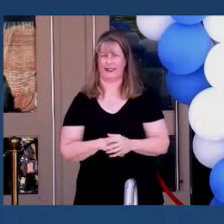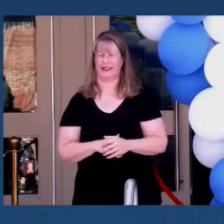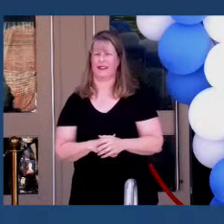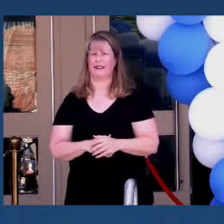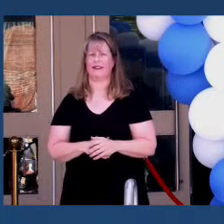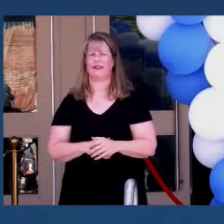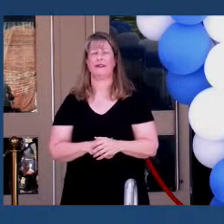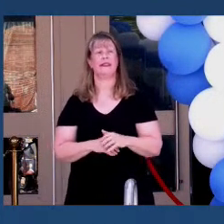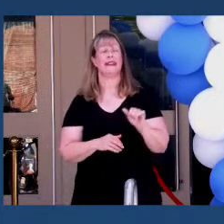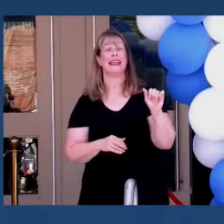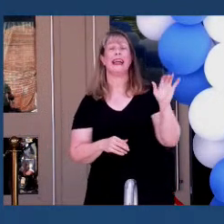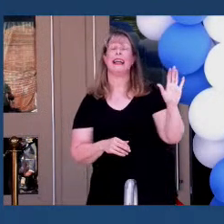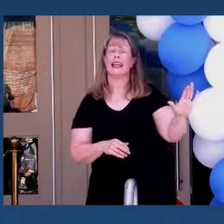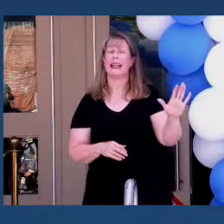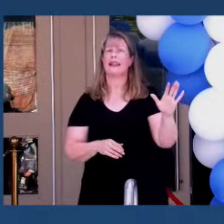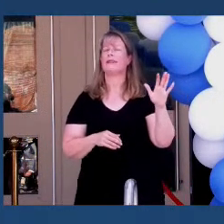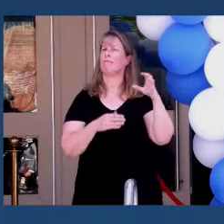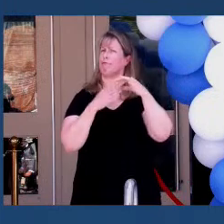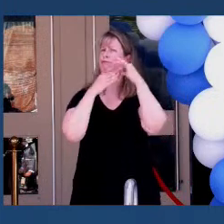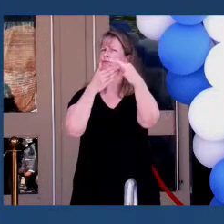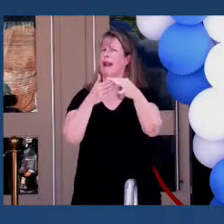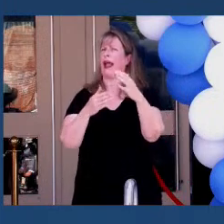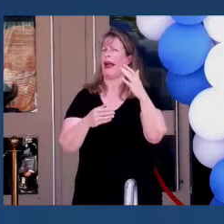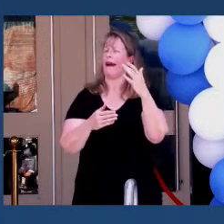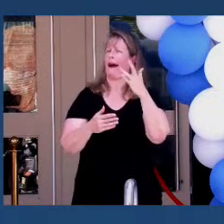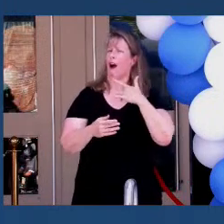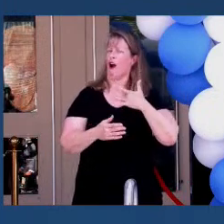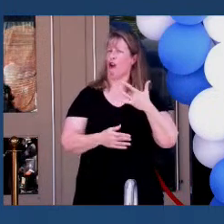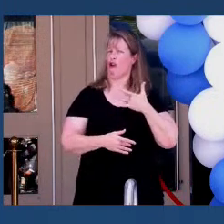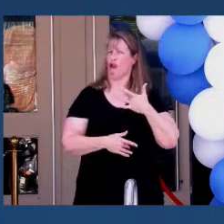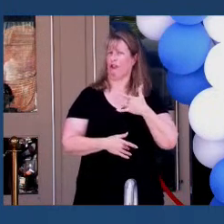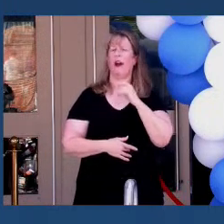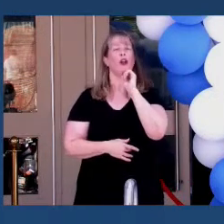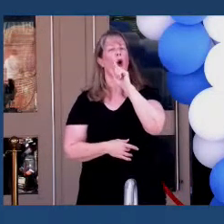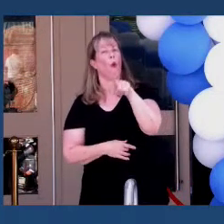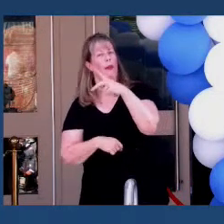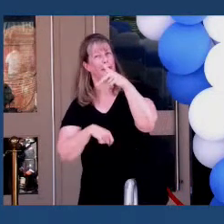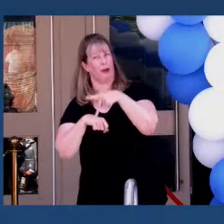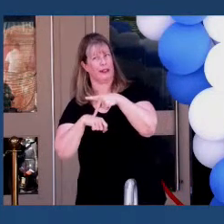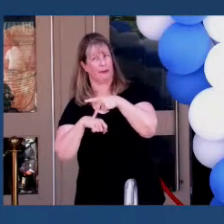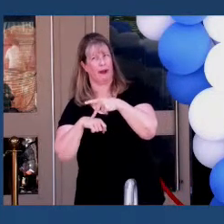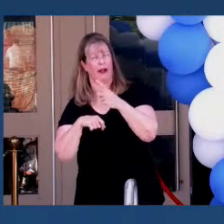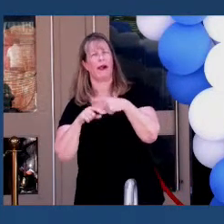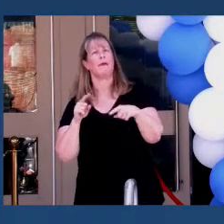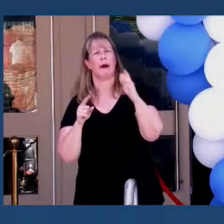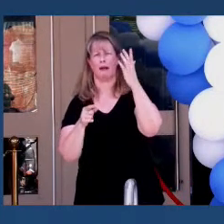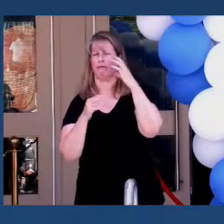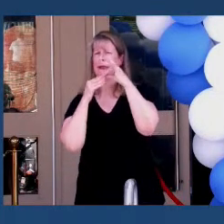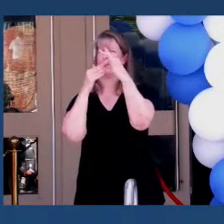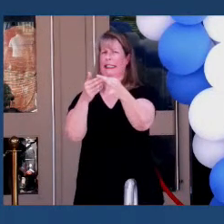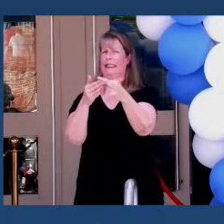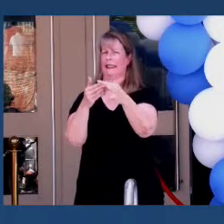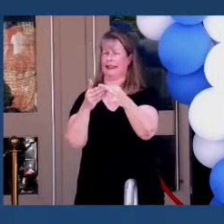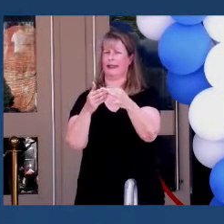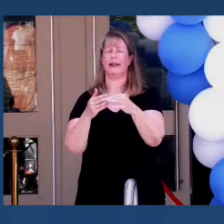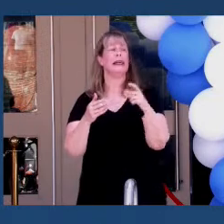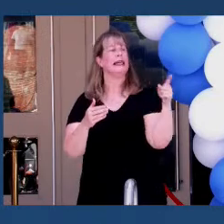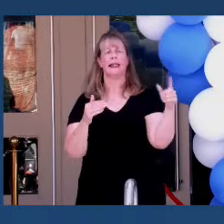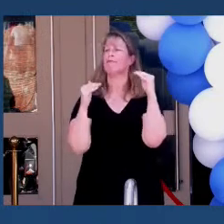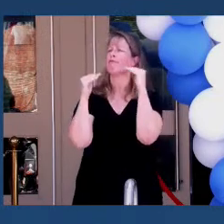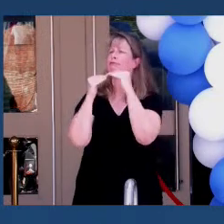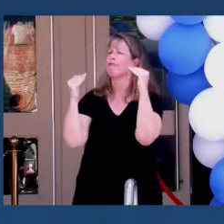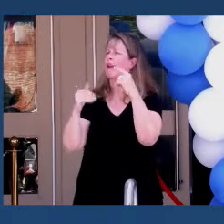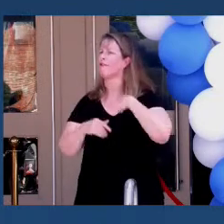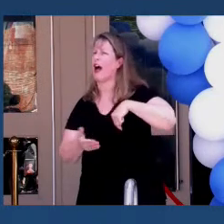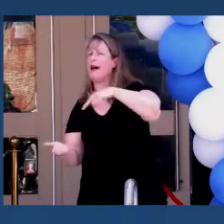heart of our communities. He was not just the school principal, but he was one of us. He was from the